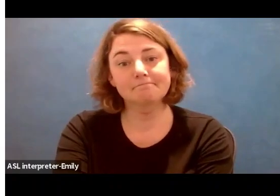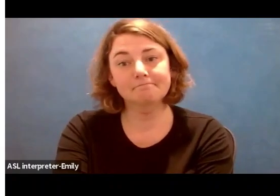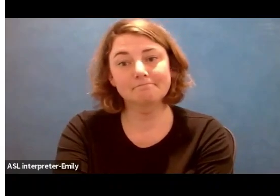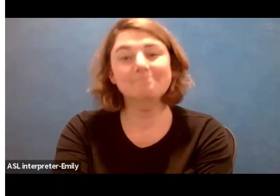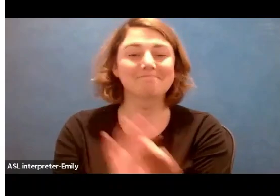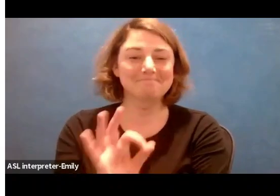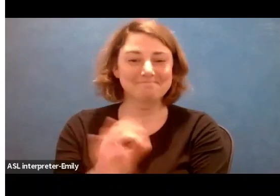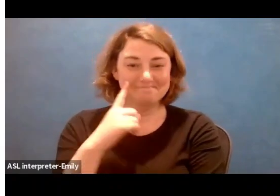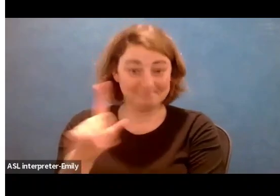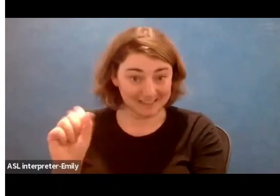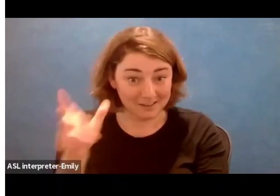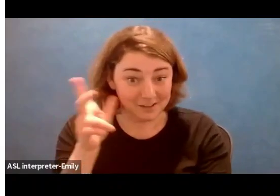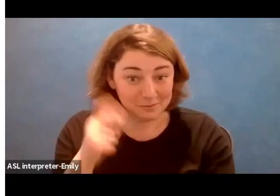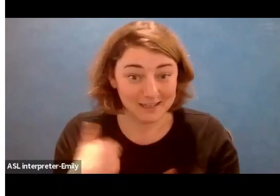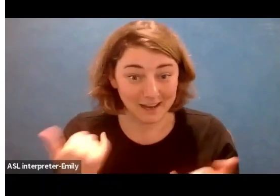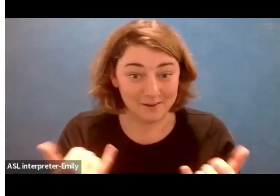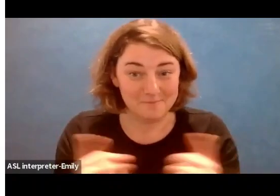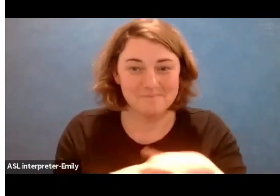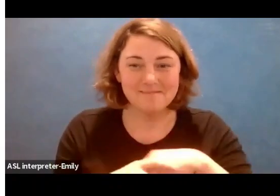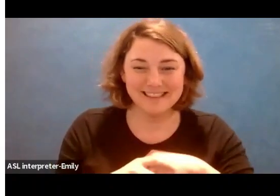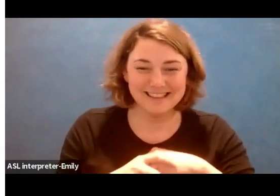There. Can you hear me now?